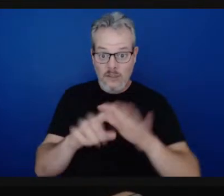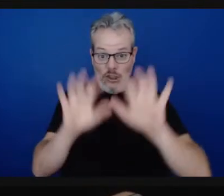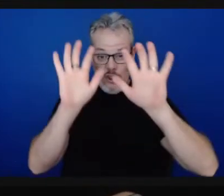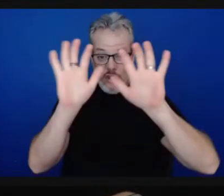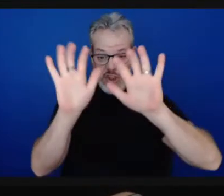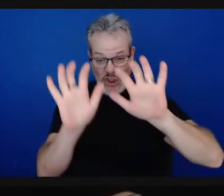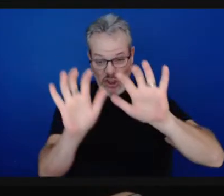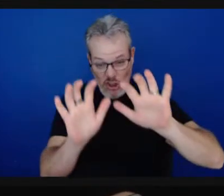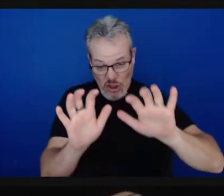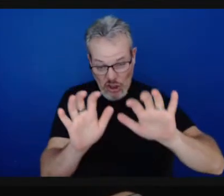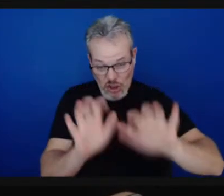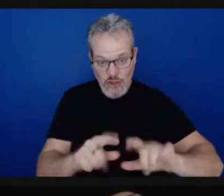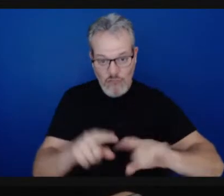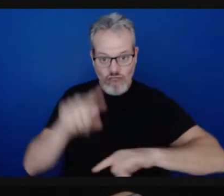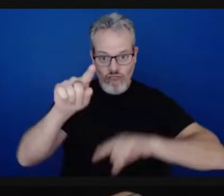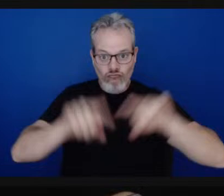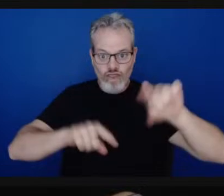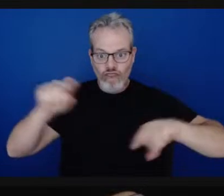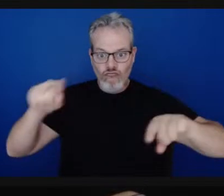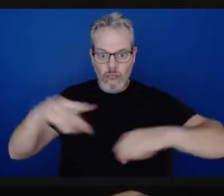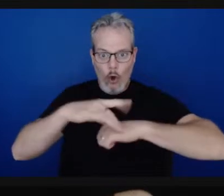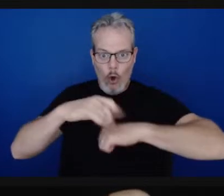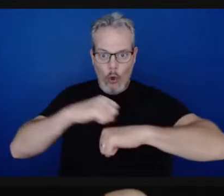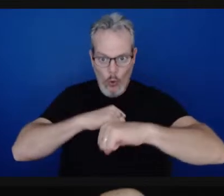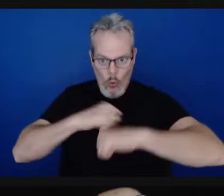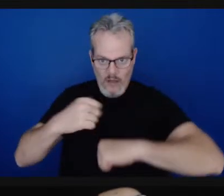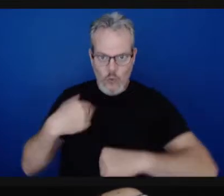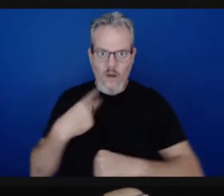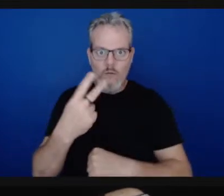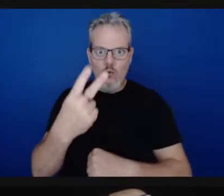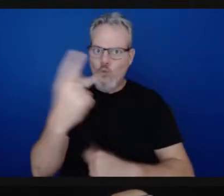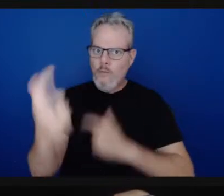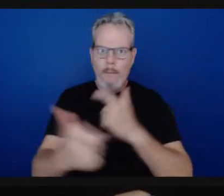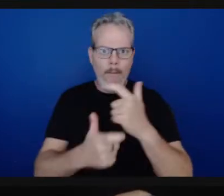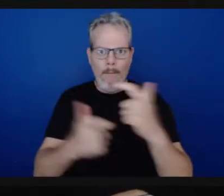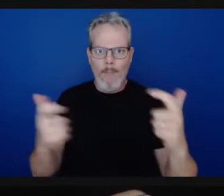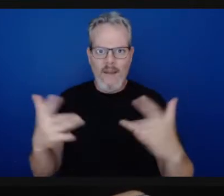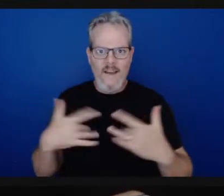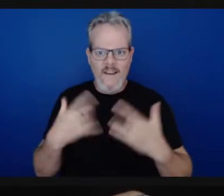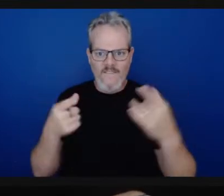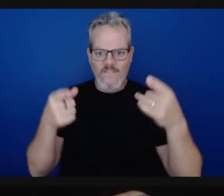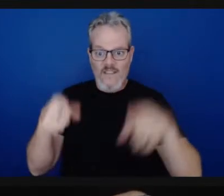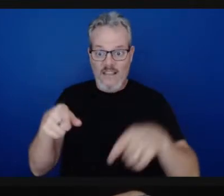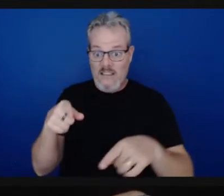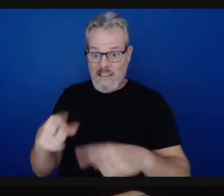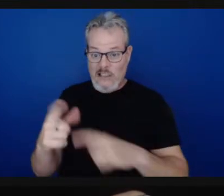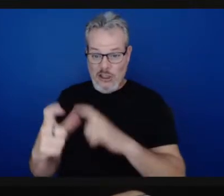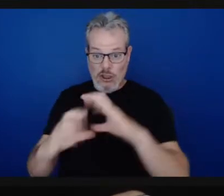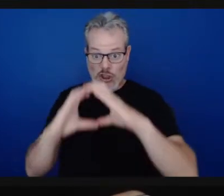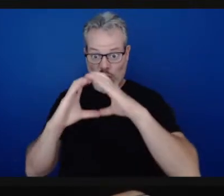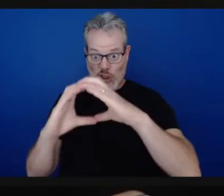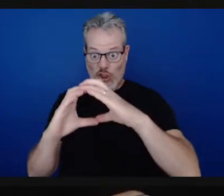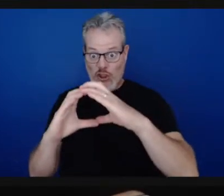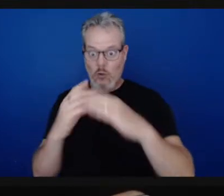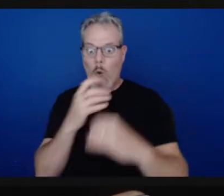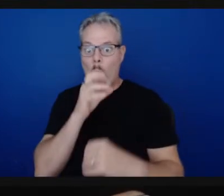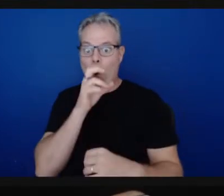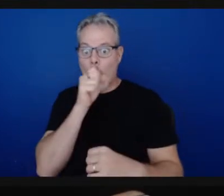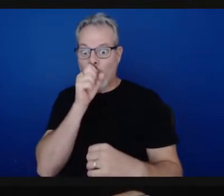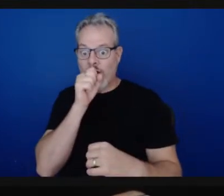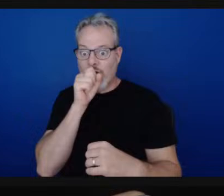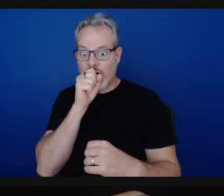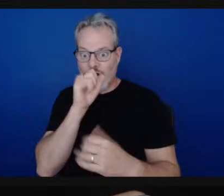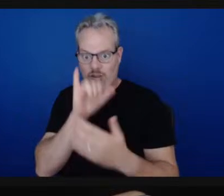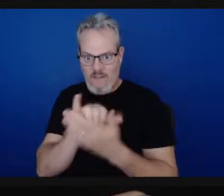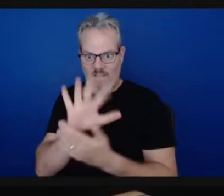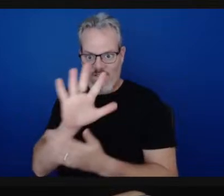last week. There have been 2 big events. This big orange one was a magnitude 5.1 South Flank earthquake that